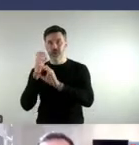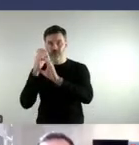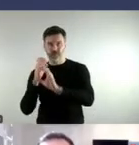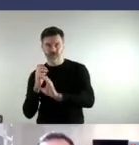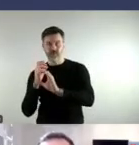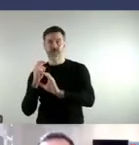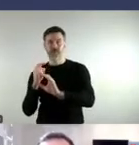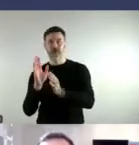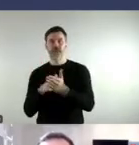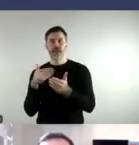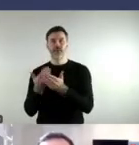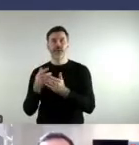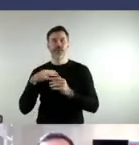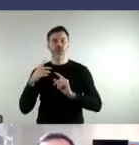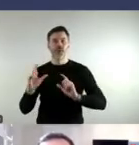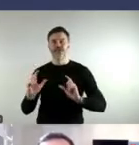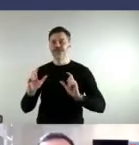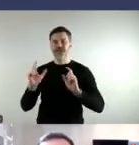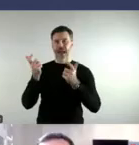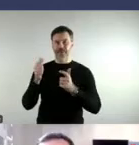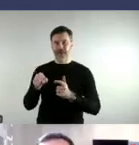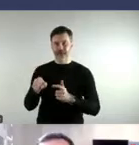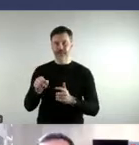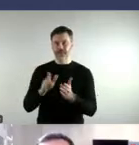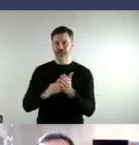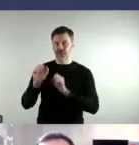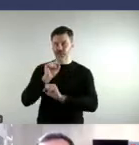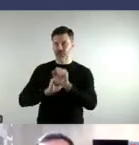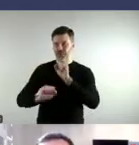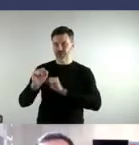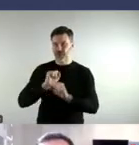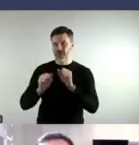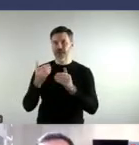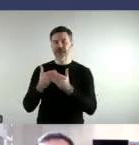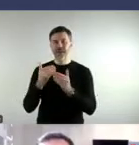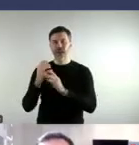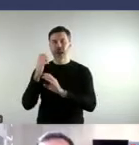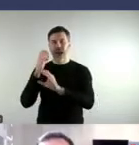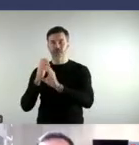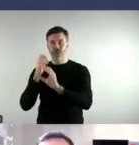was a simulated disaster, traffic disaster,